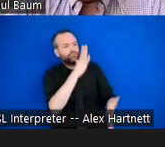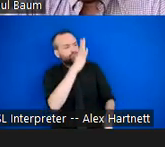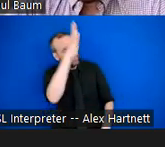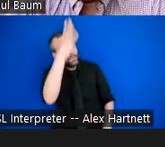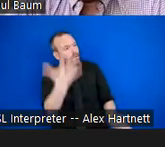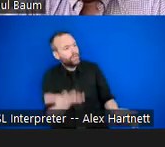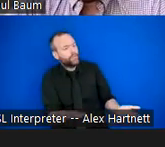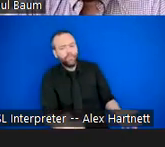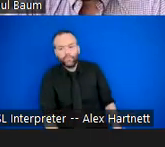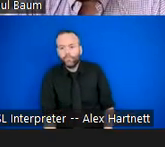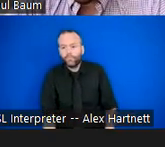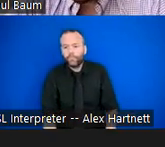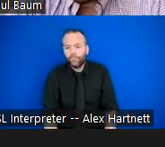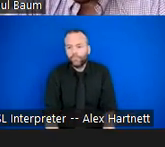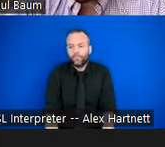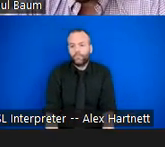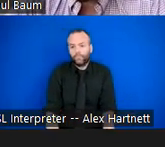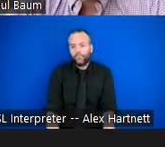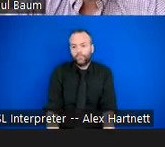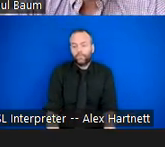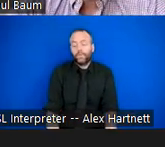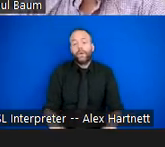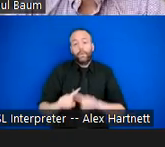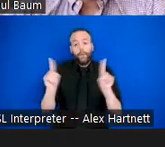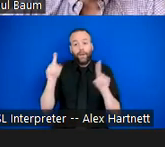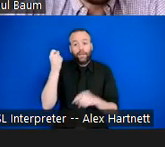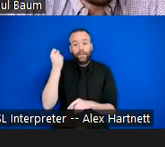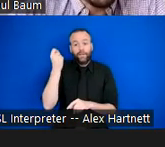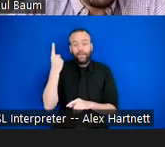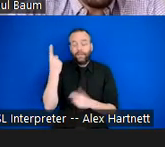already. What's gonna happen?